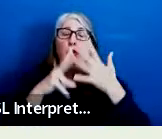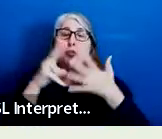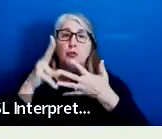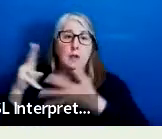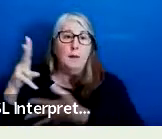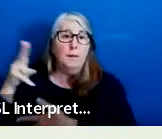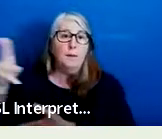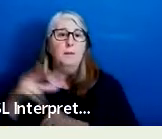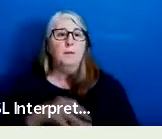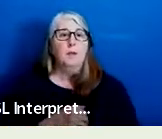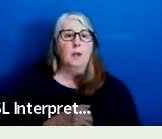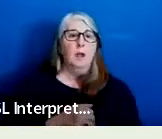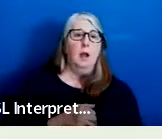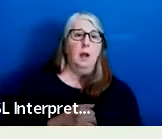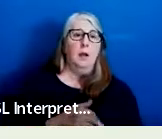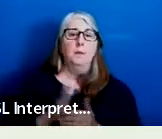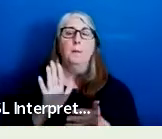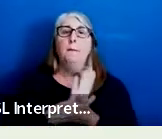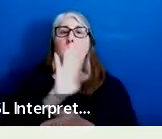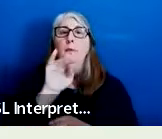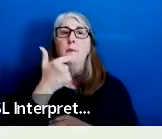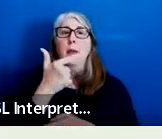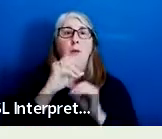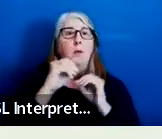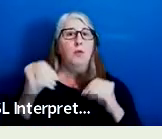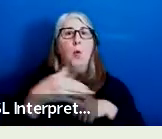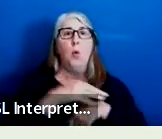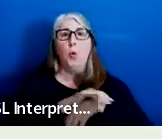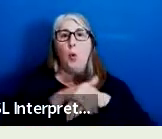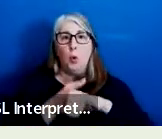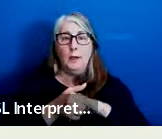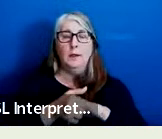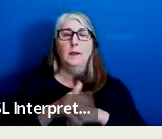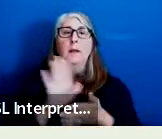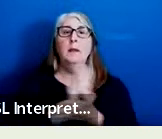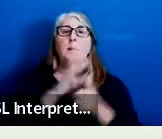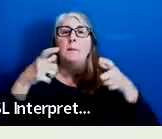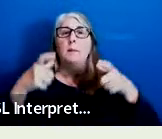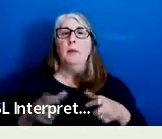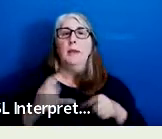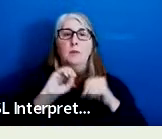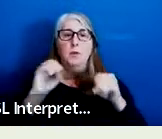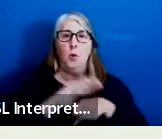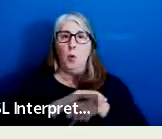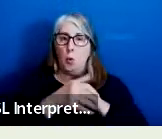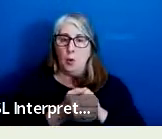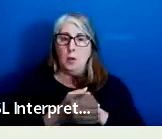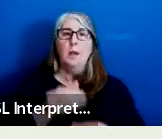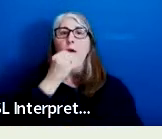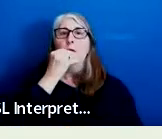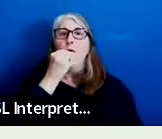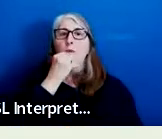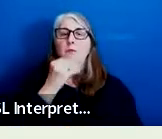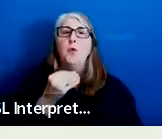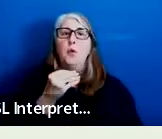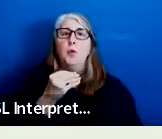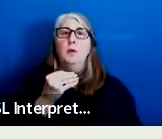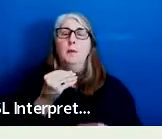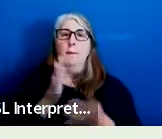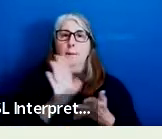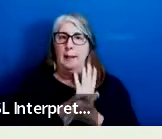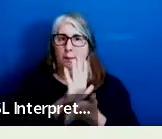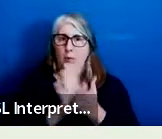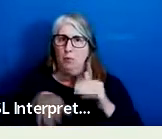paper bags, uncoated paper plates, and food soiled paper. And when we say these paper towels and